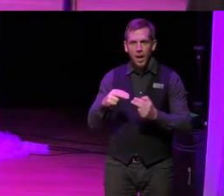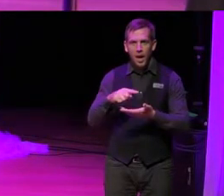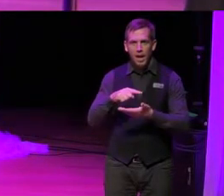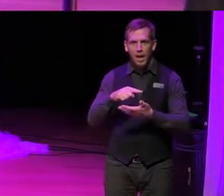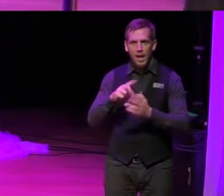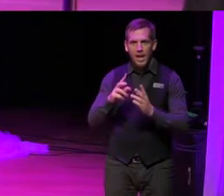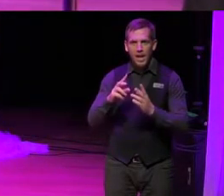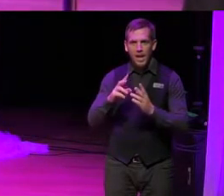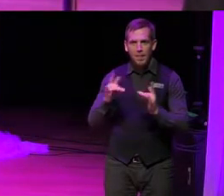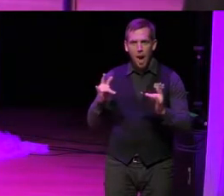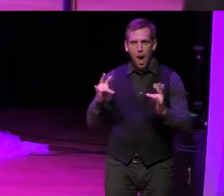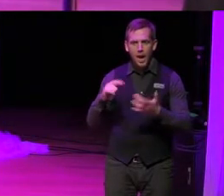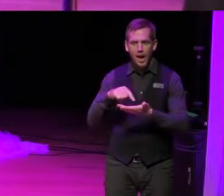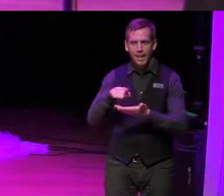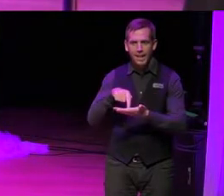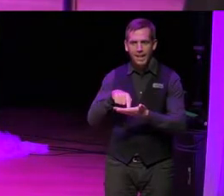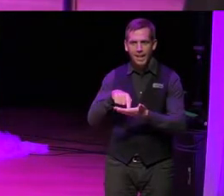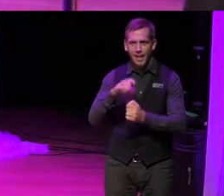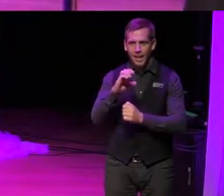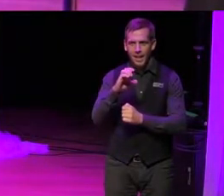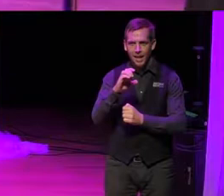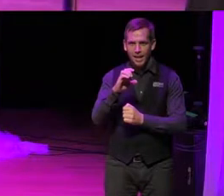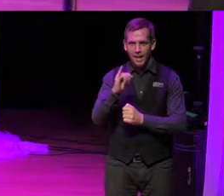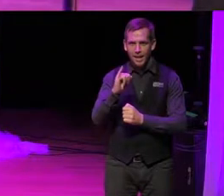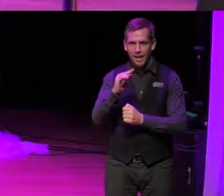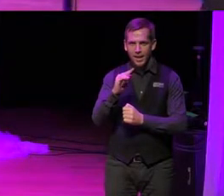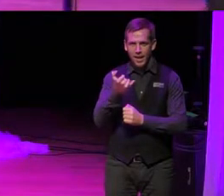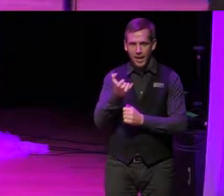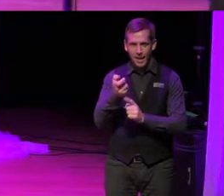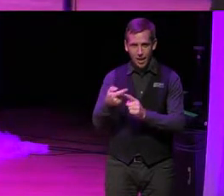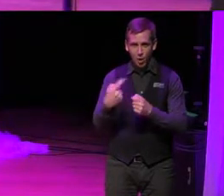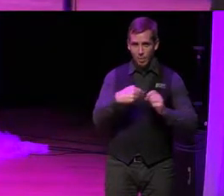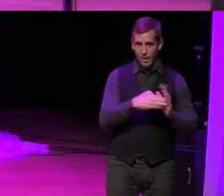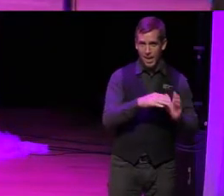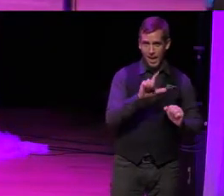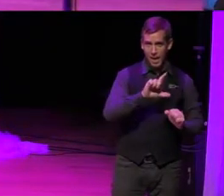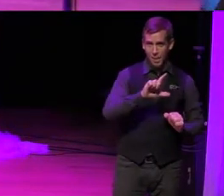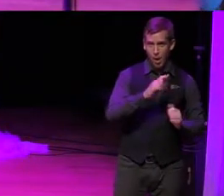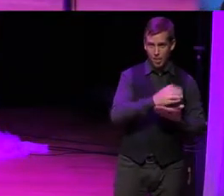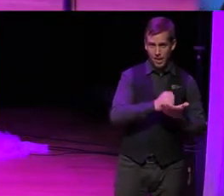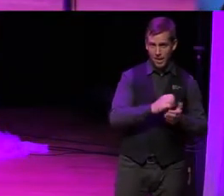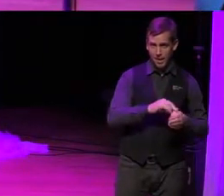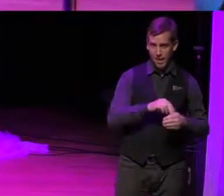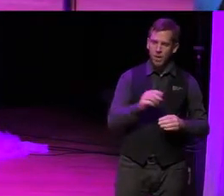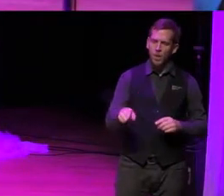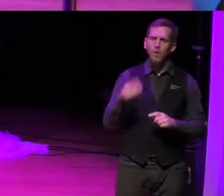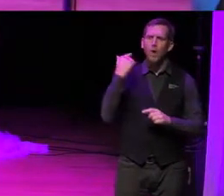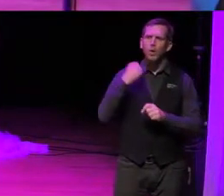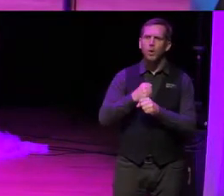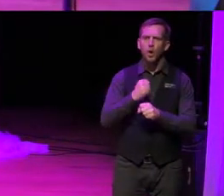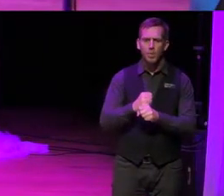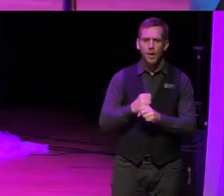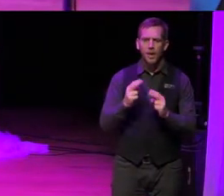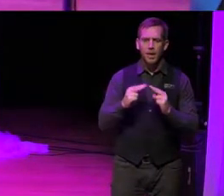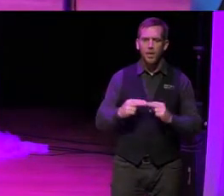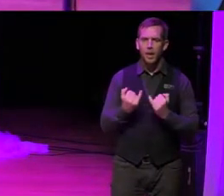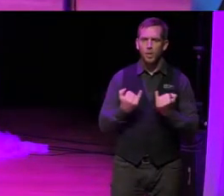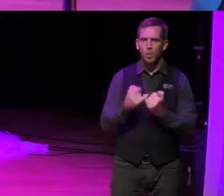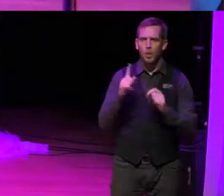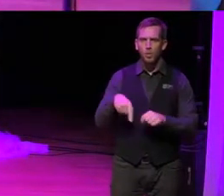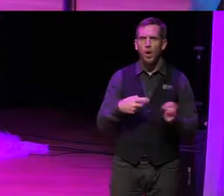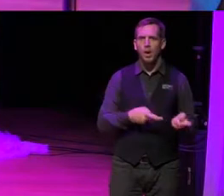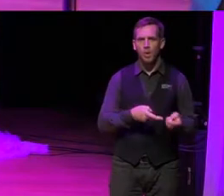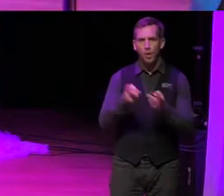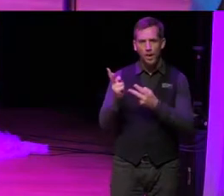non-profit foundation linked to the Liberal Party of Sweden. And Martin has previously worked at the International Institute for Democracy and